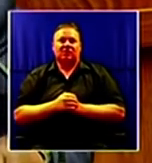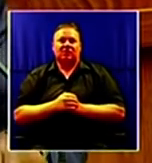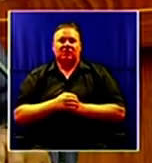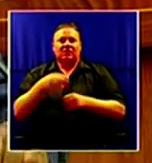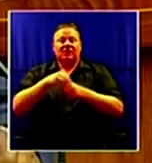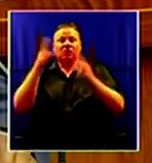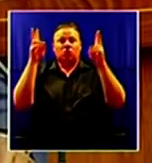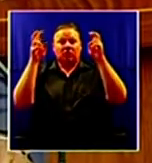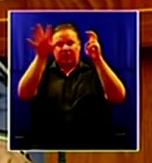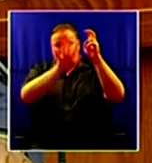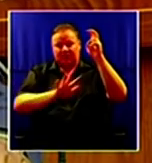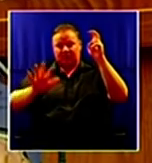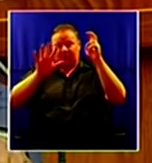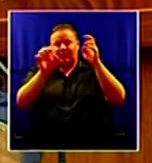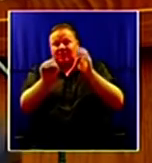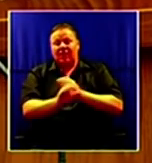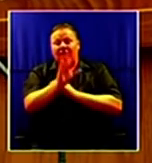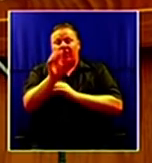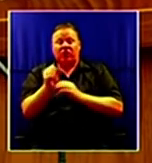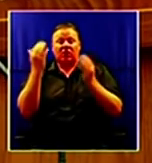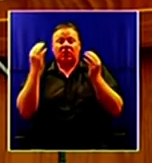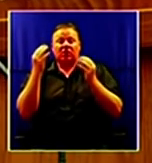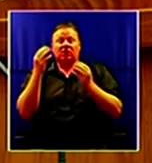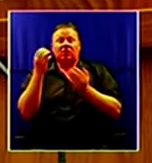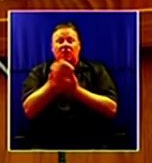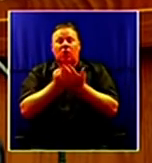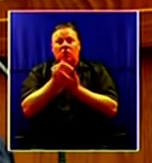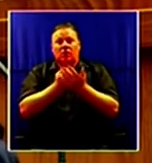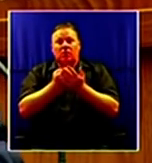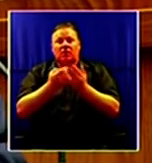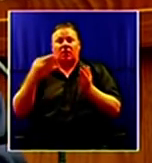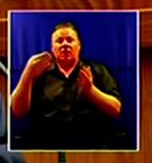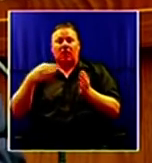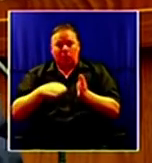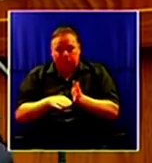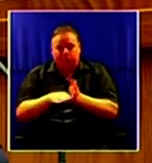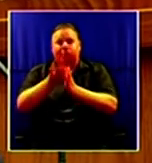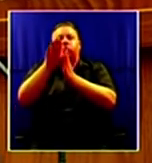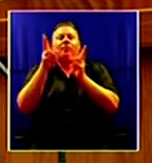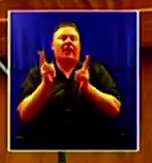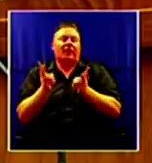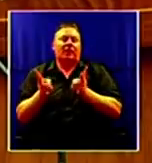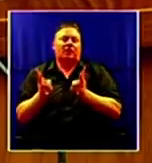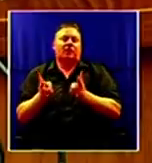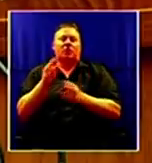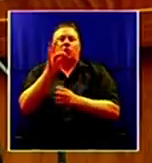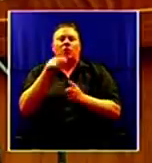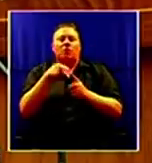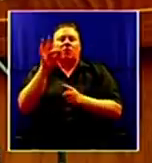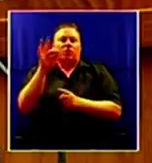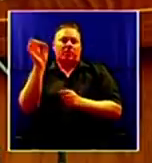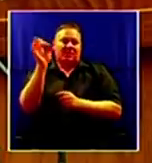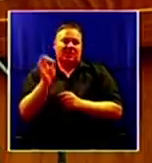President, the South African economy is expected to rebound by 3.3% this year, following